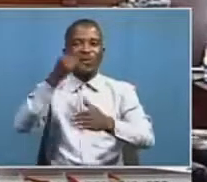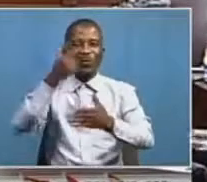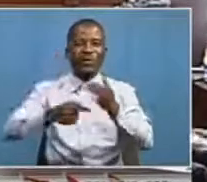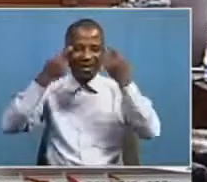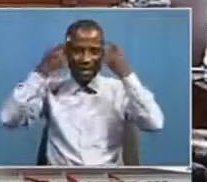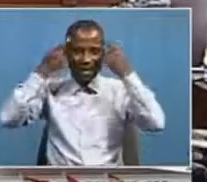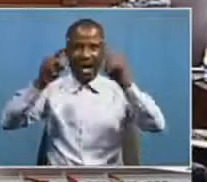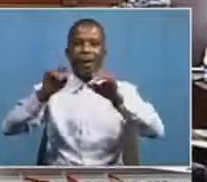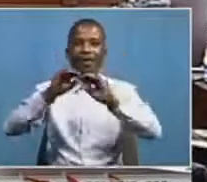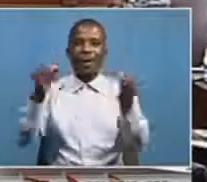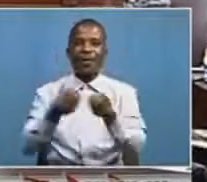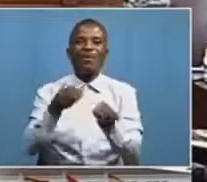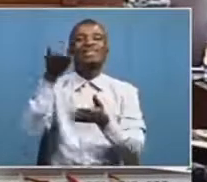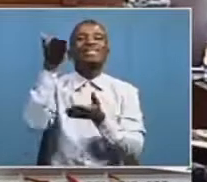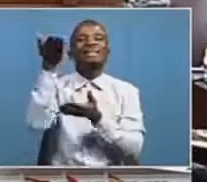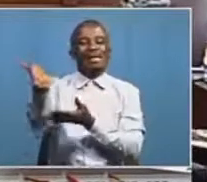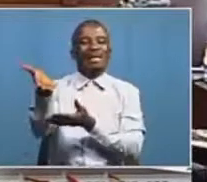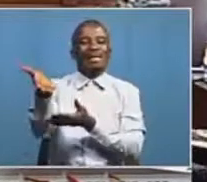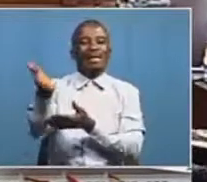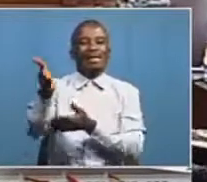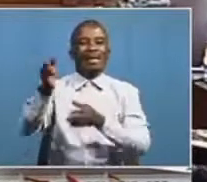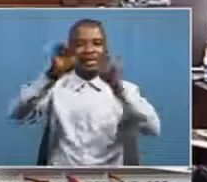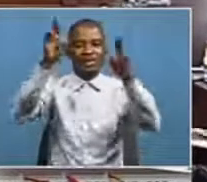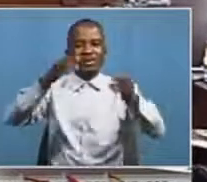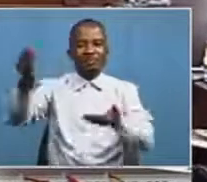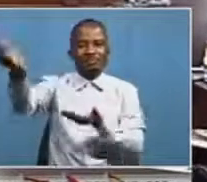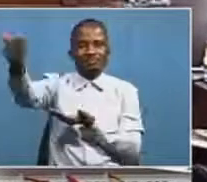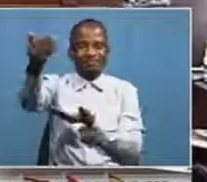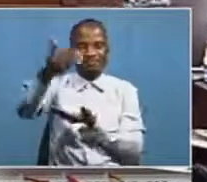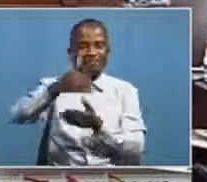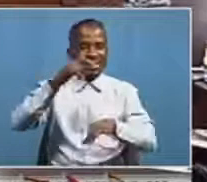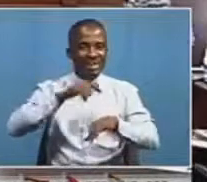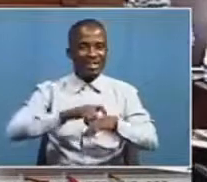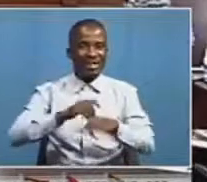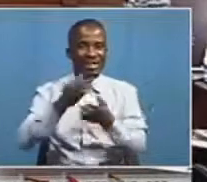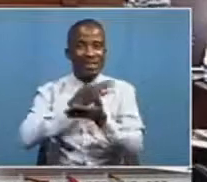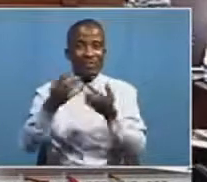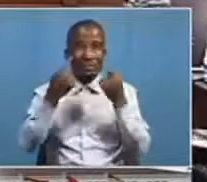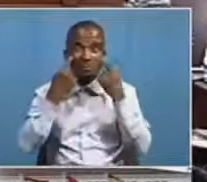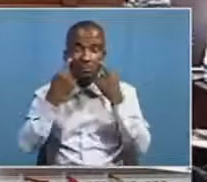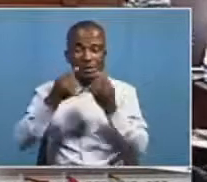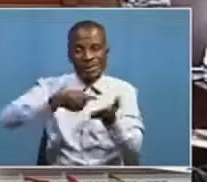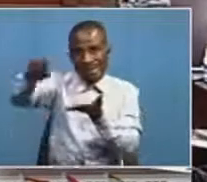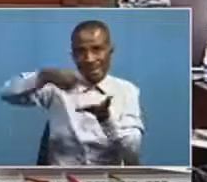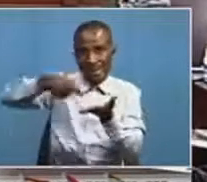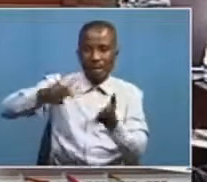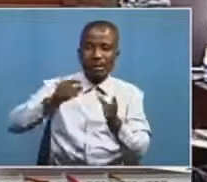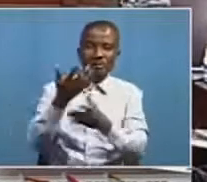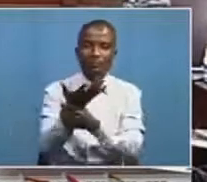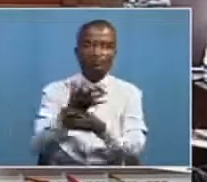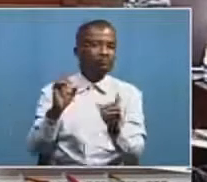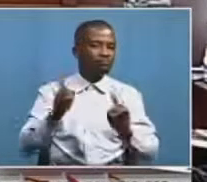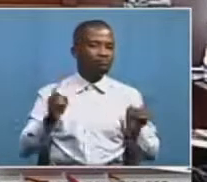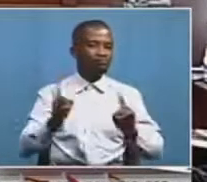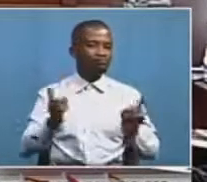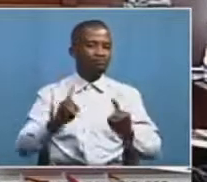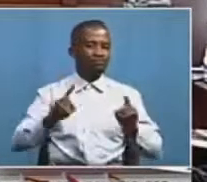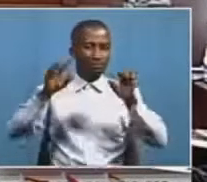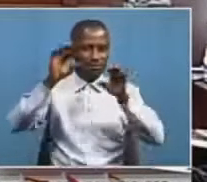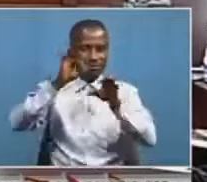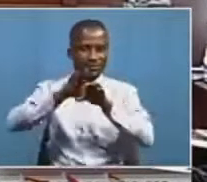allegedly happened in the Strong Room during the final collation and the fact that they failed to sign the final form of the presidential